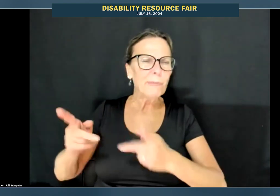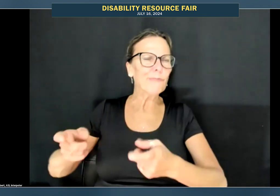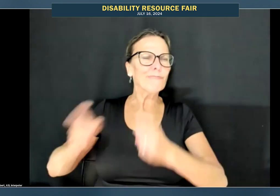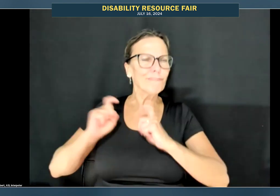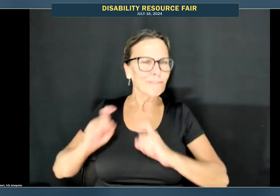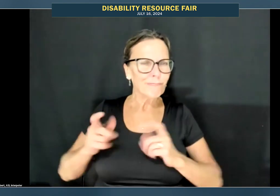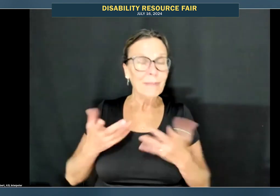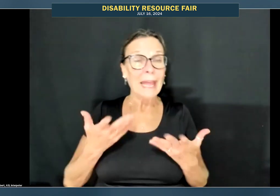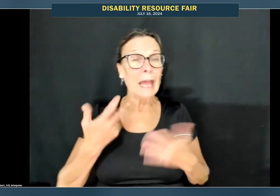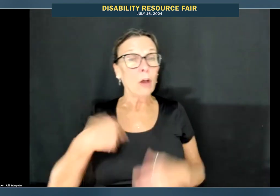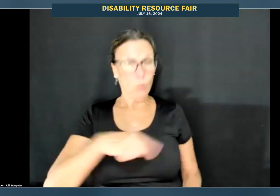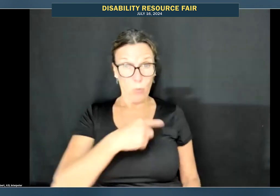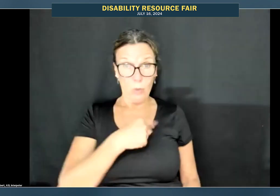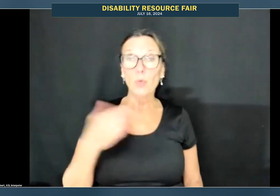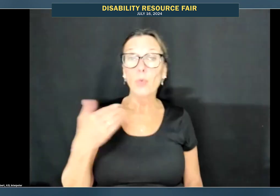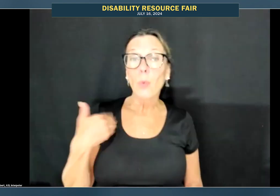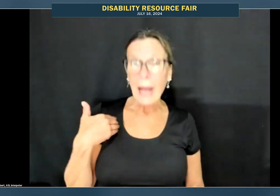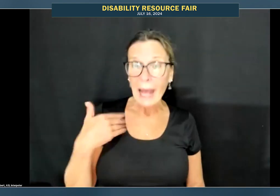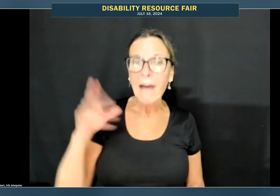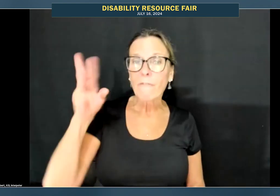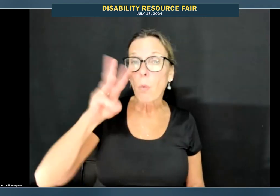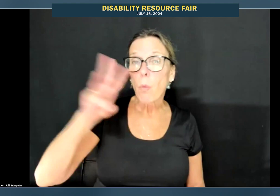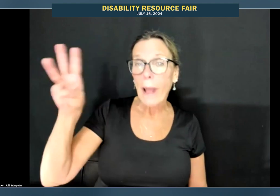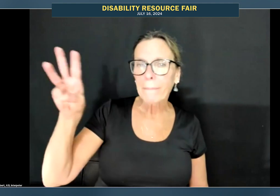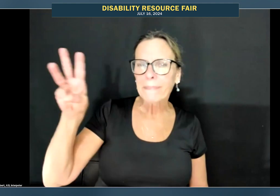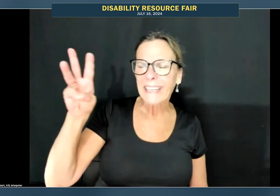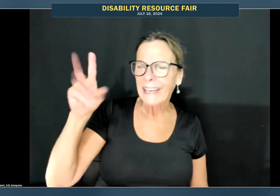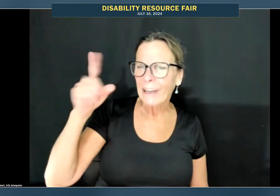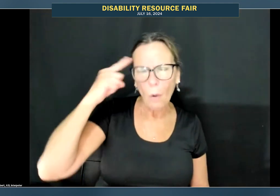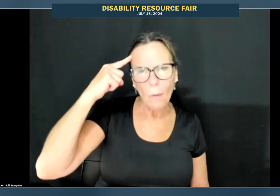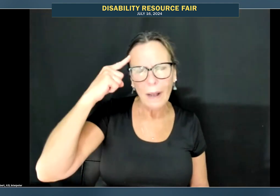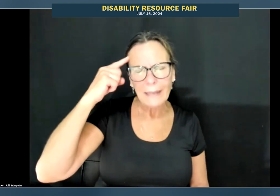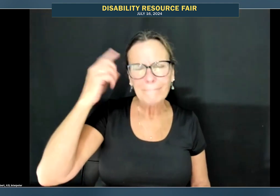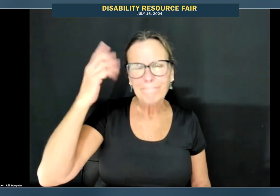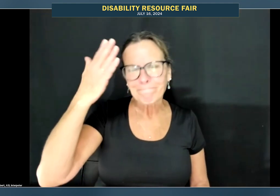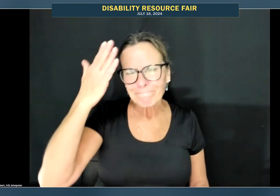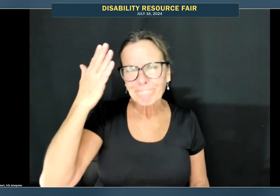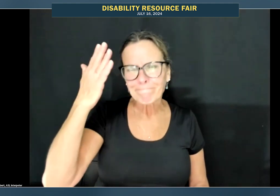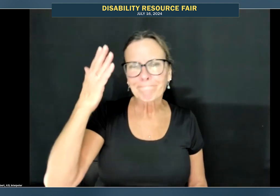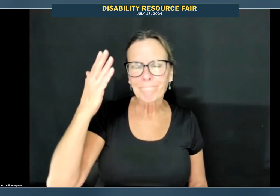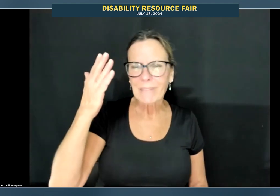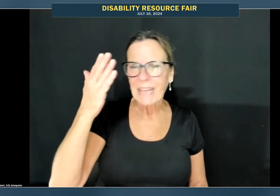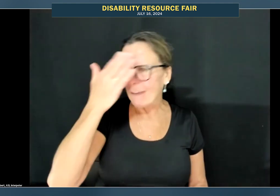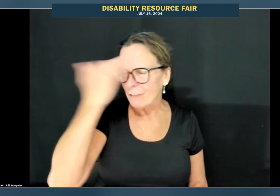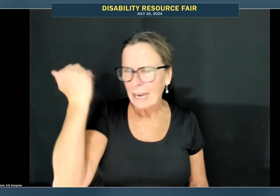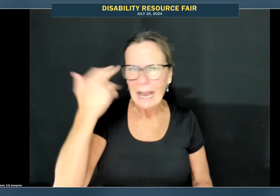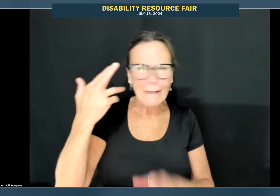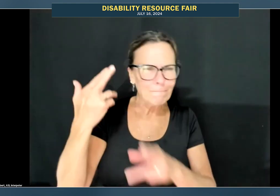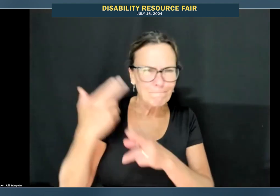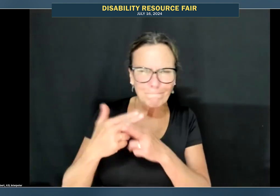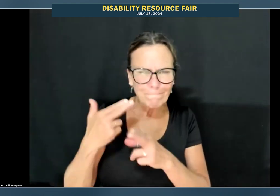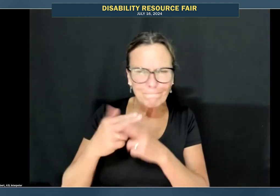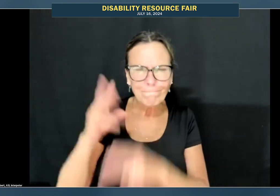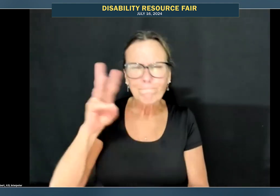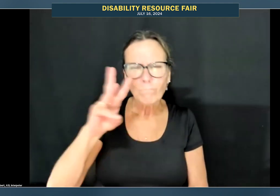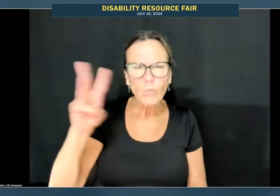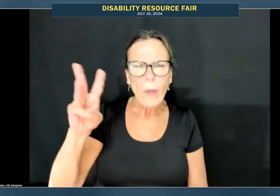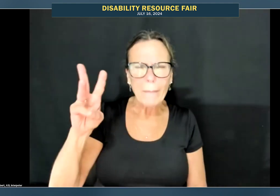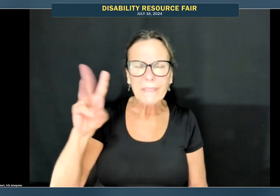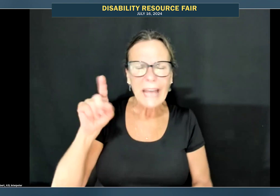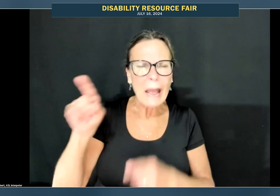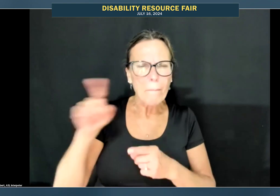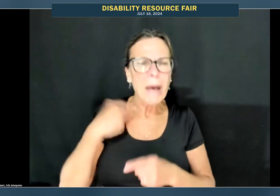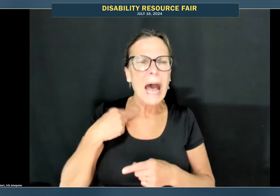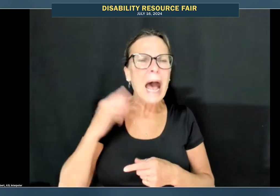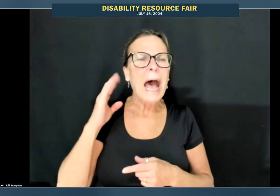have a website, and I forgot the name of the website, but I'm gonna put our